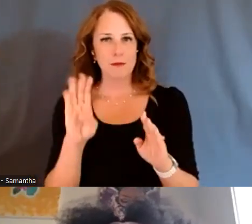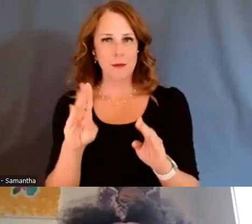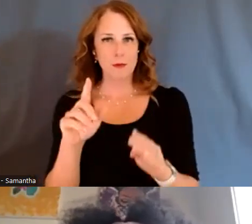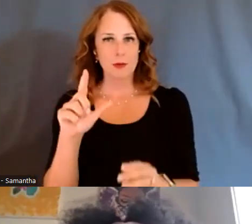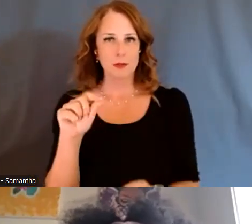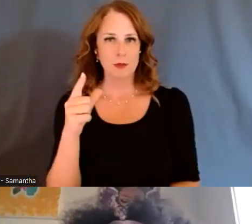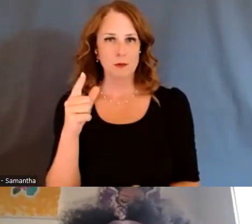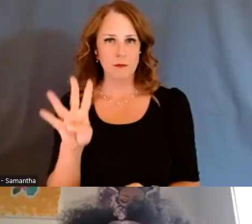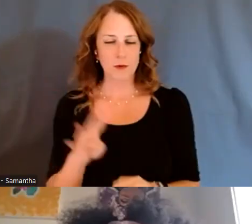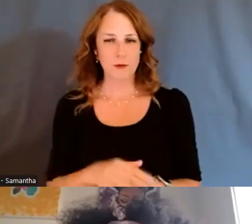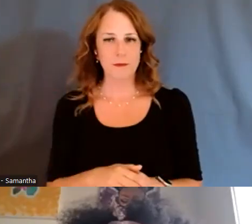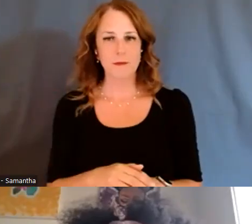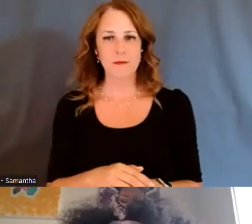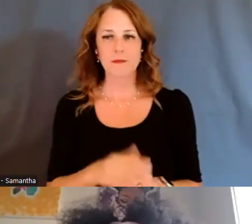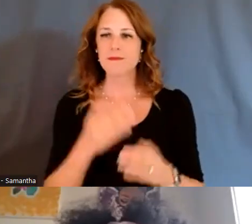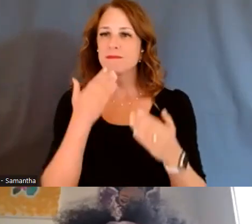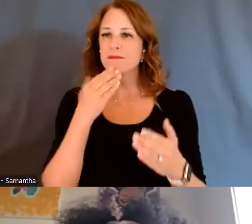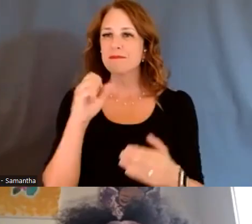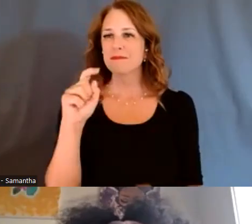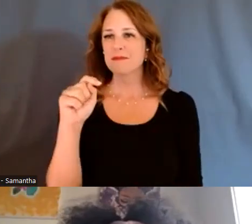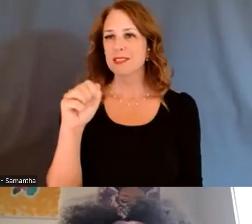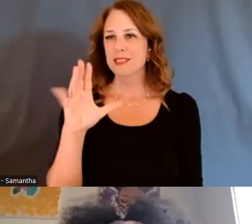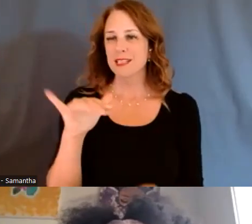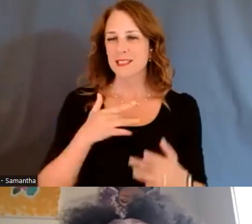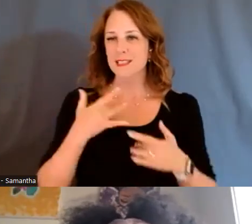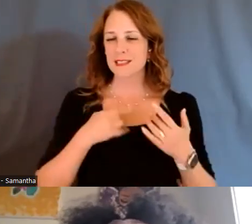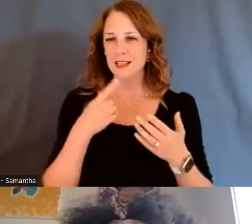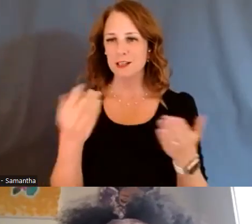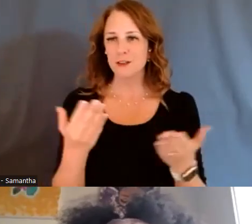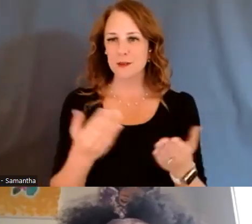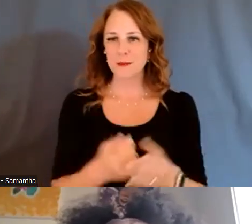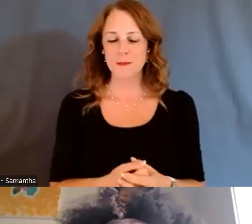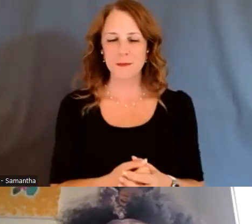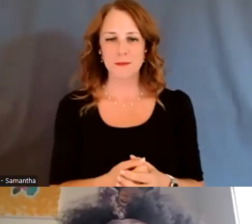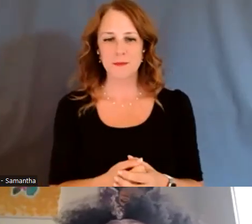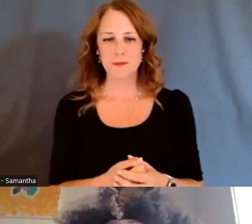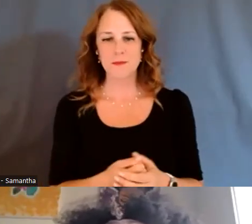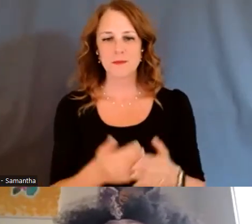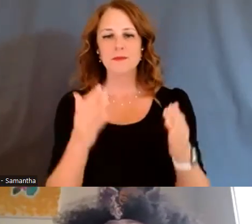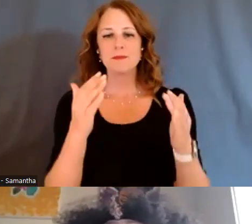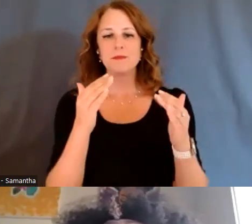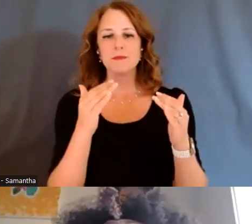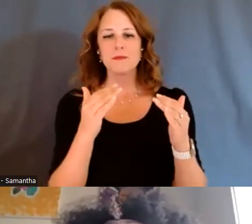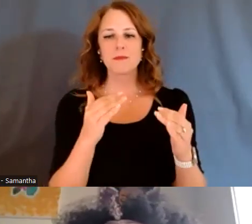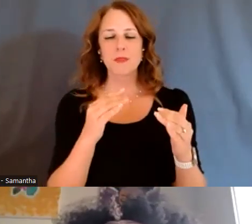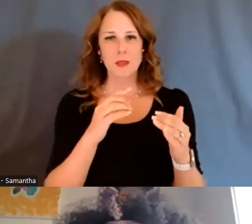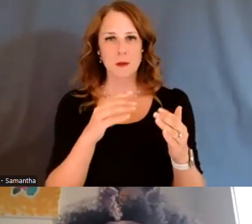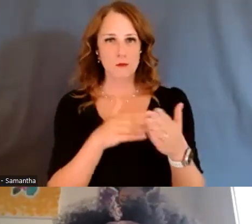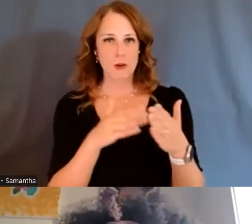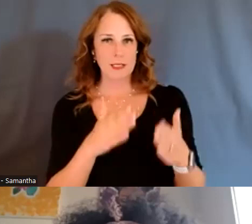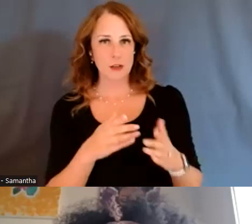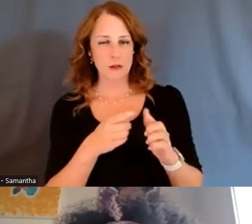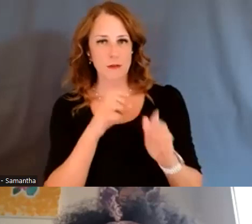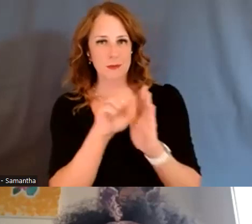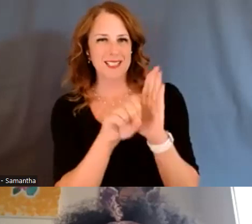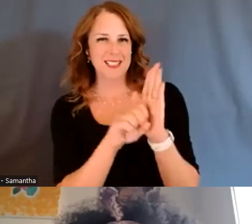2024. So thank you, Stacy. We're super excited to have you today as well. Next up for the role of the prosecutor from the state's